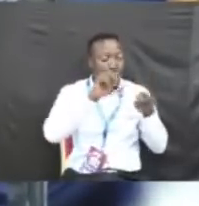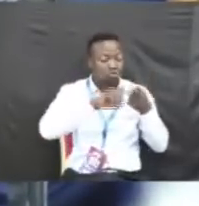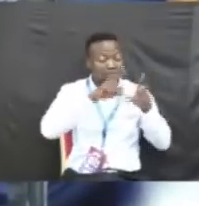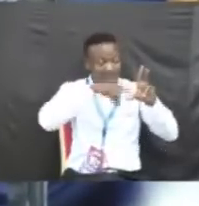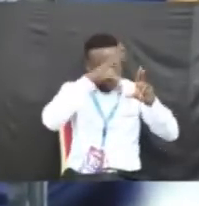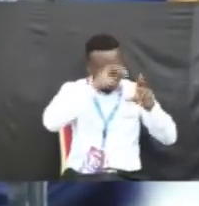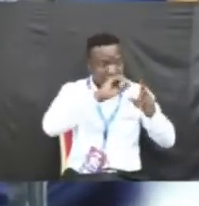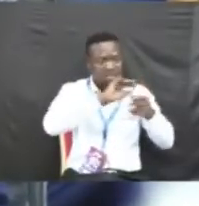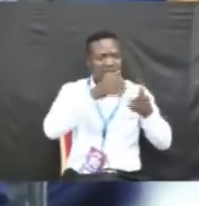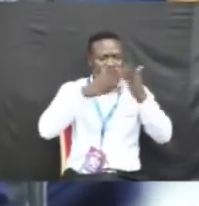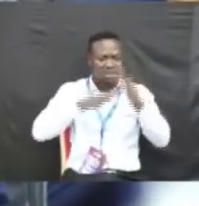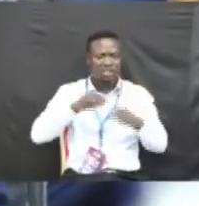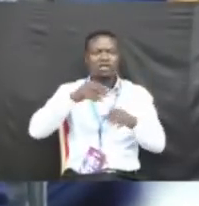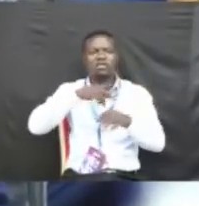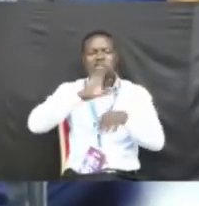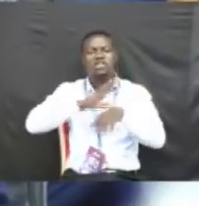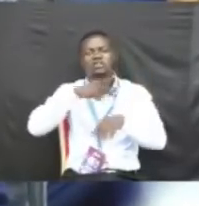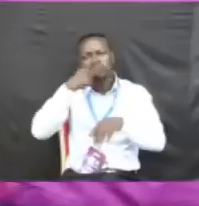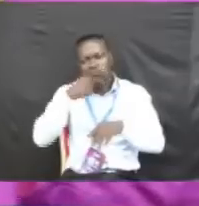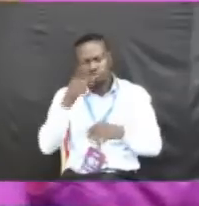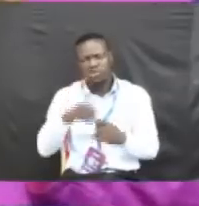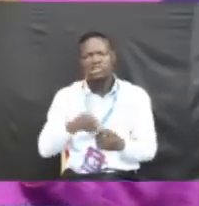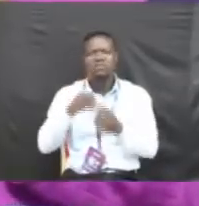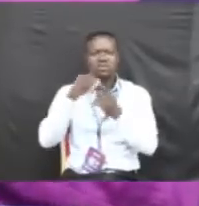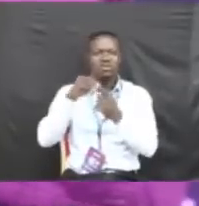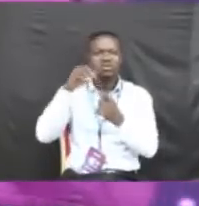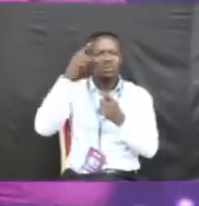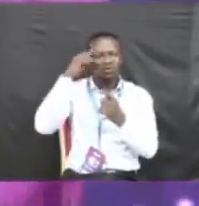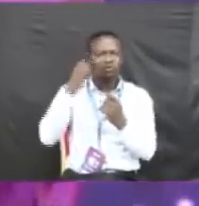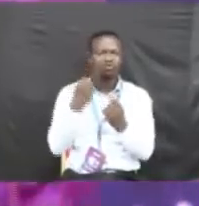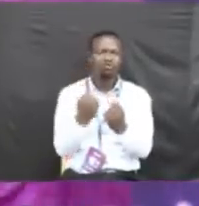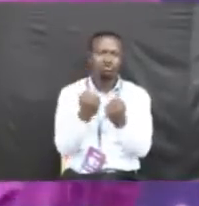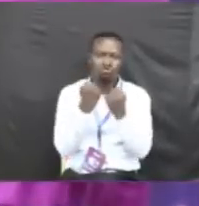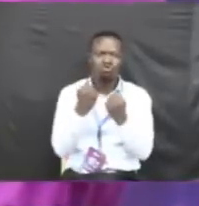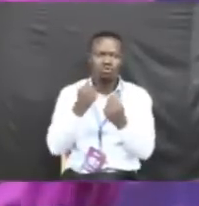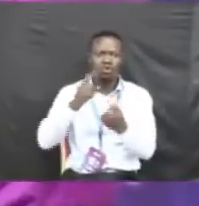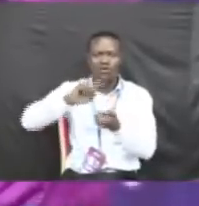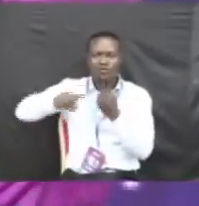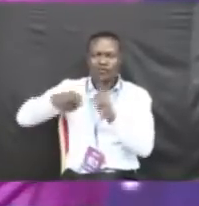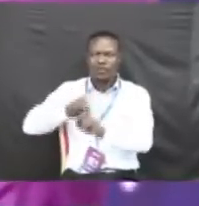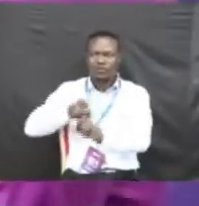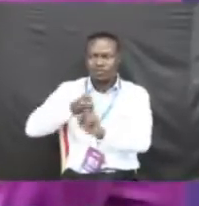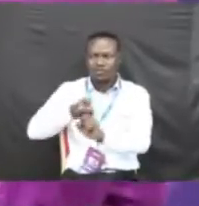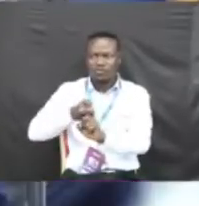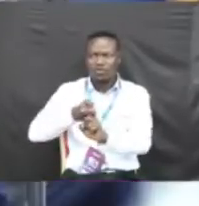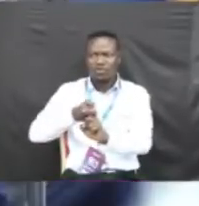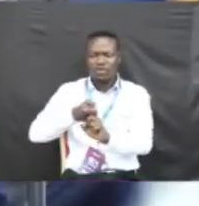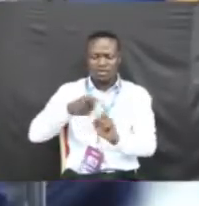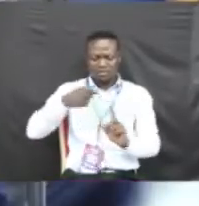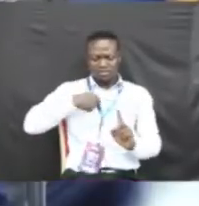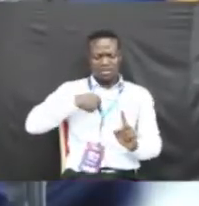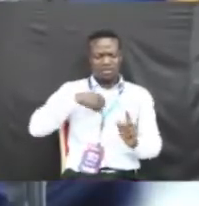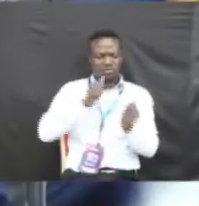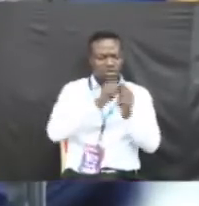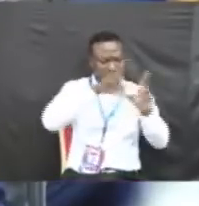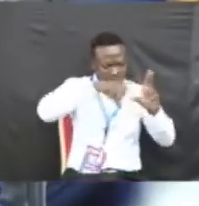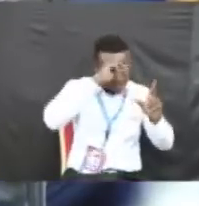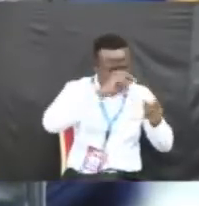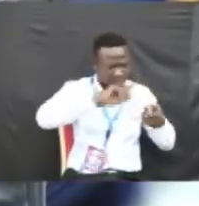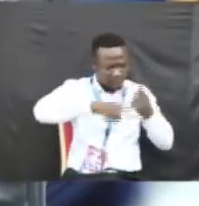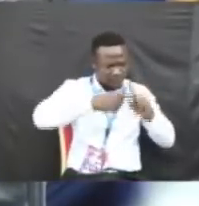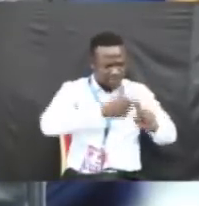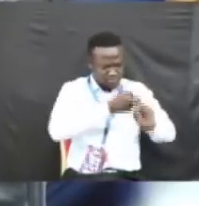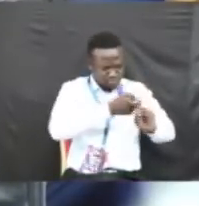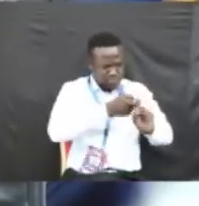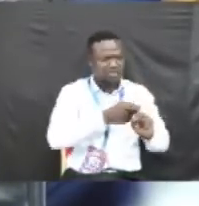Pentecost especially for a very strong friendship that is brewing between myself and chairman